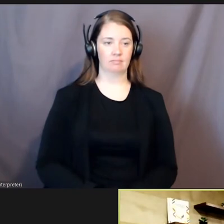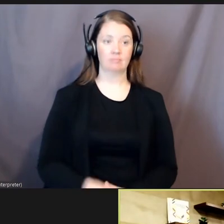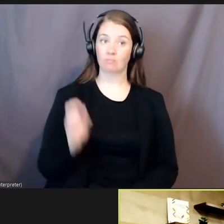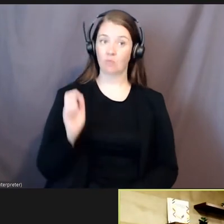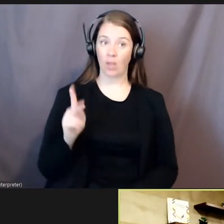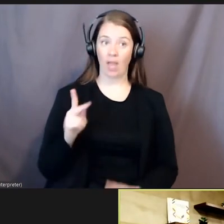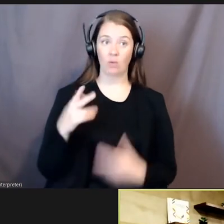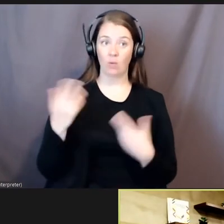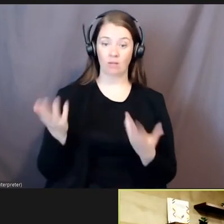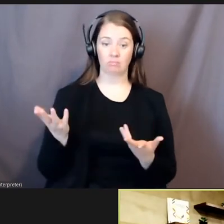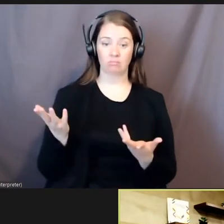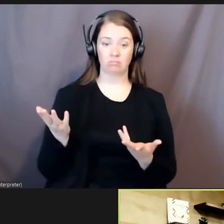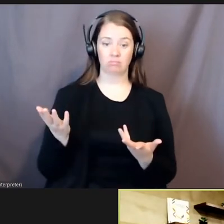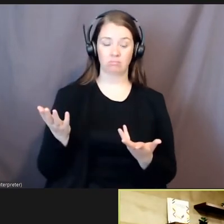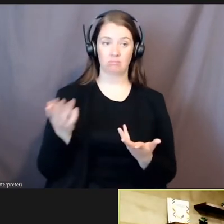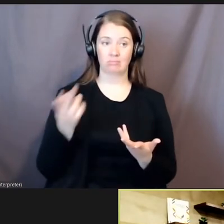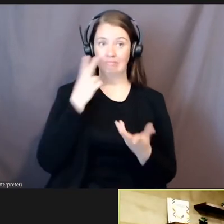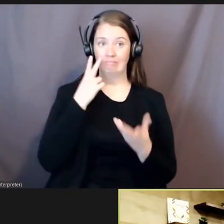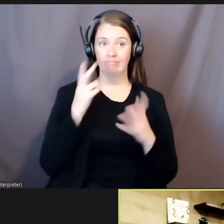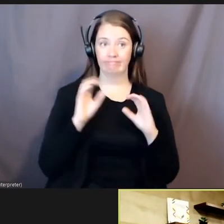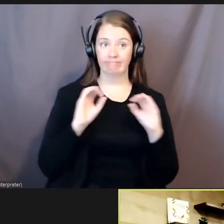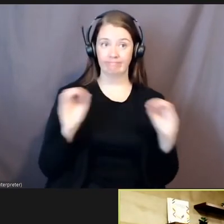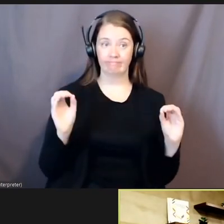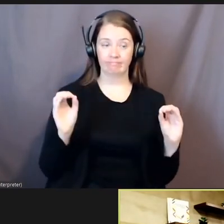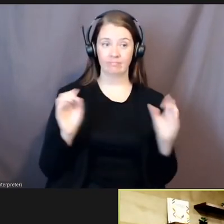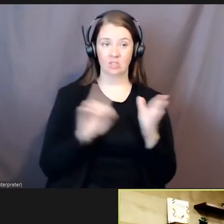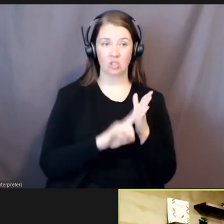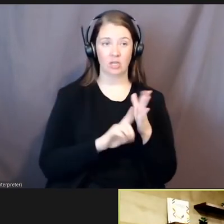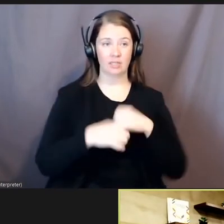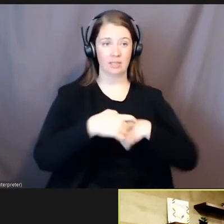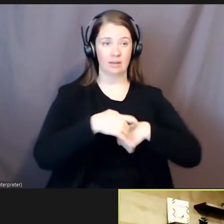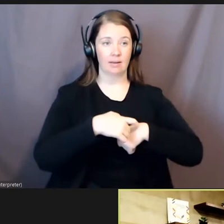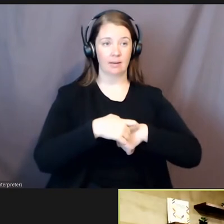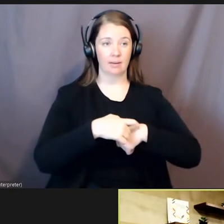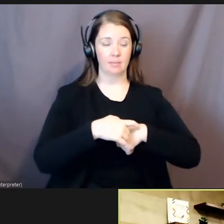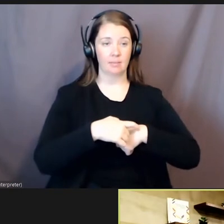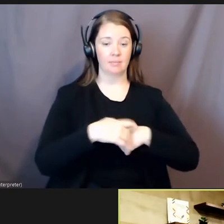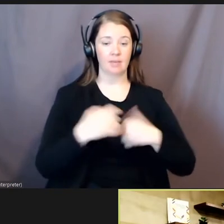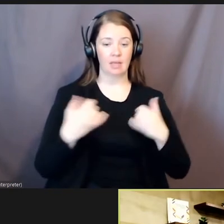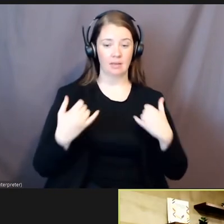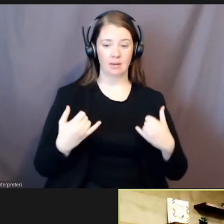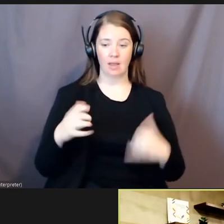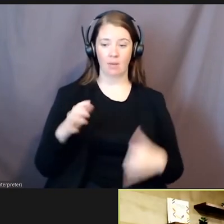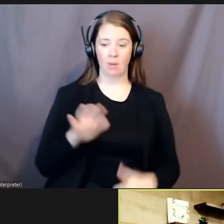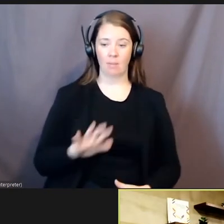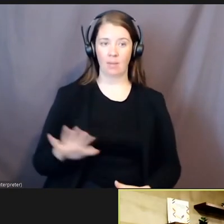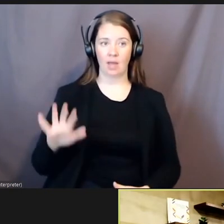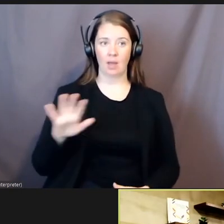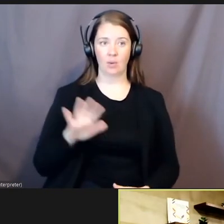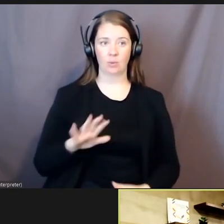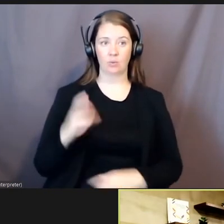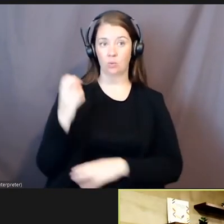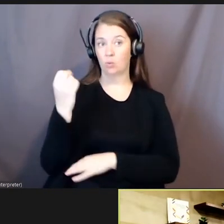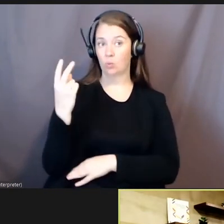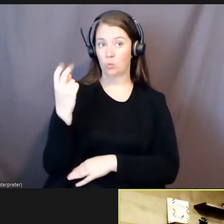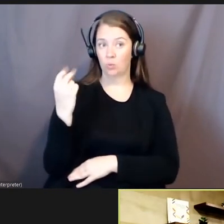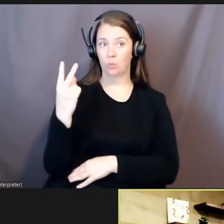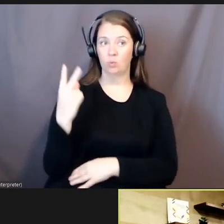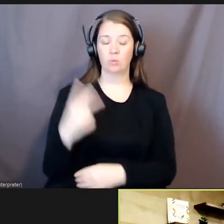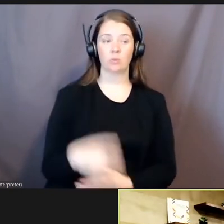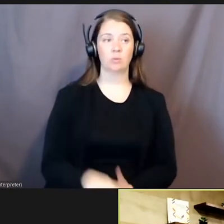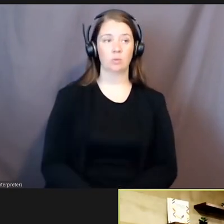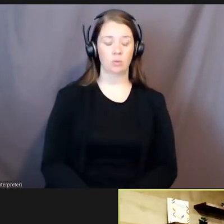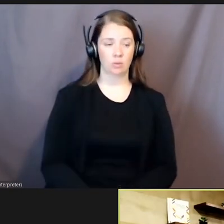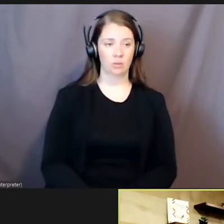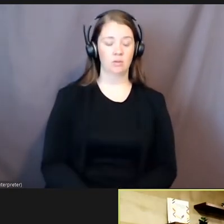Okay, well, seeing none, let's check the time here. It's just about noon.